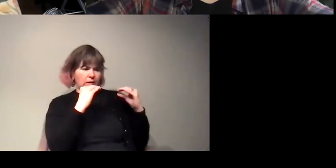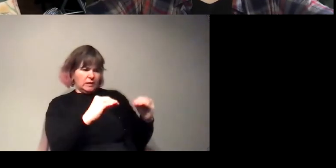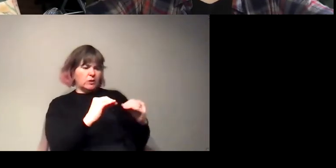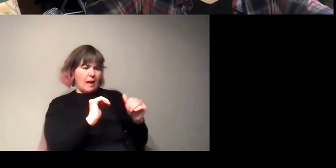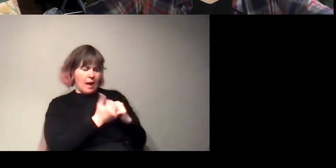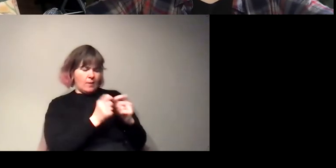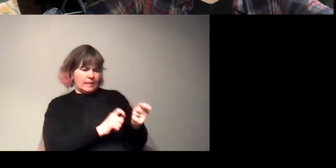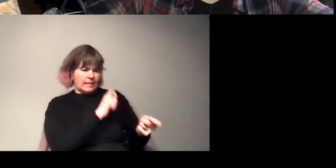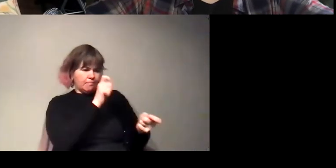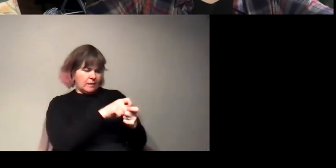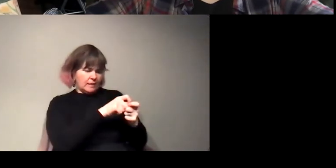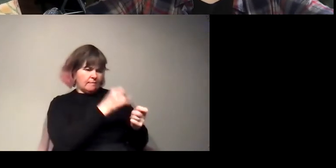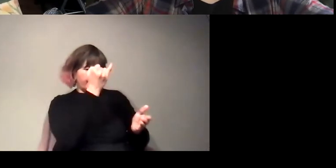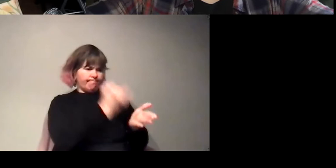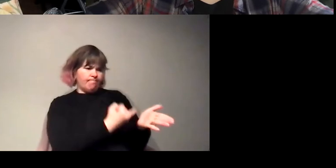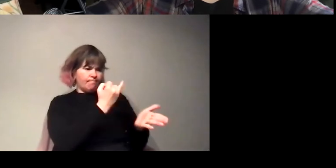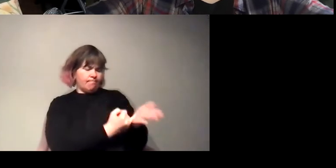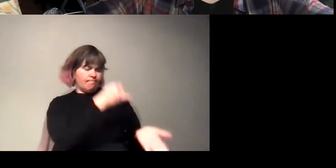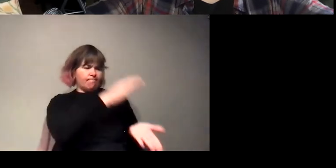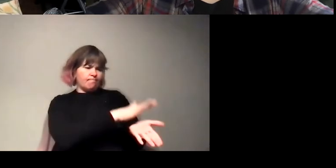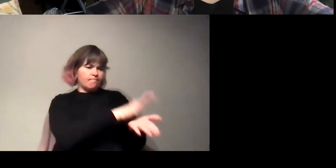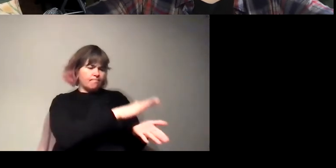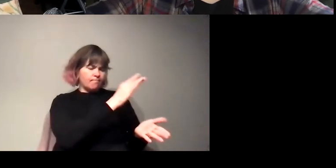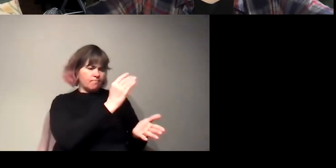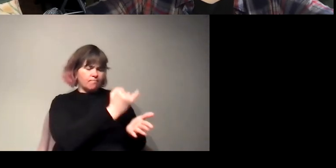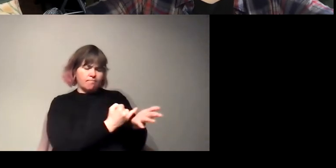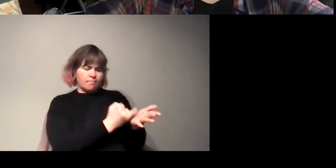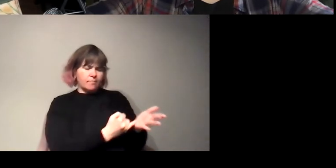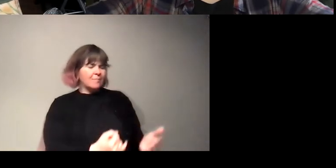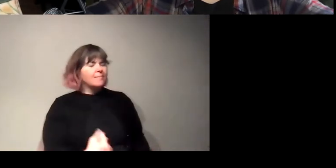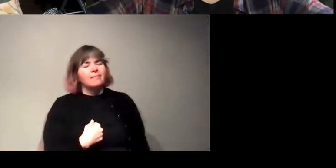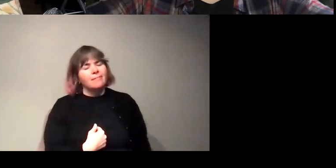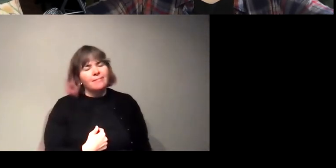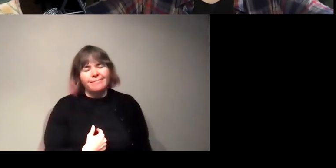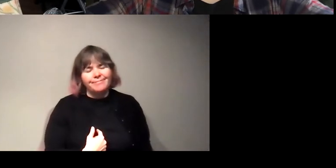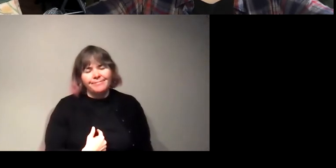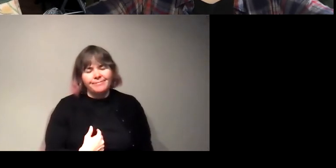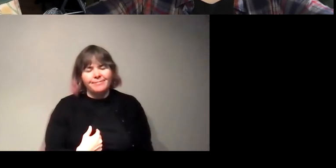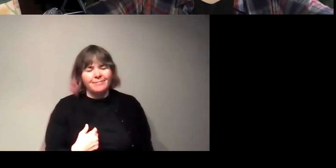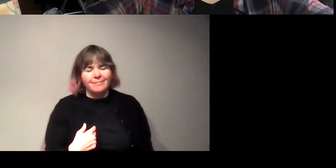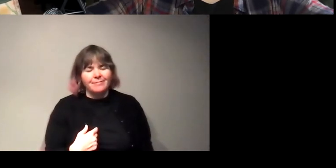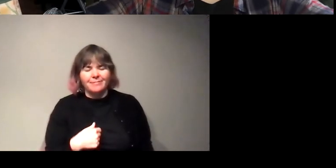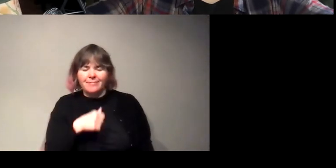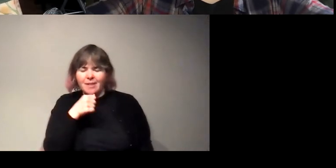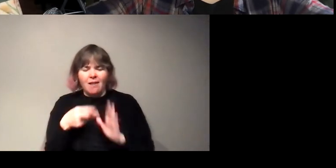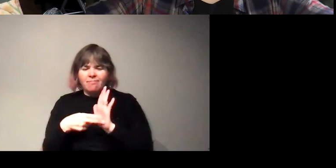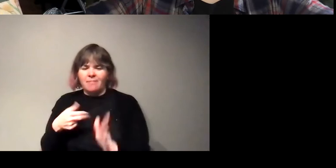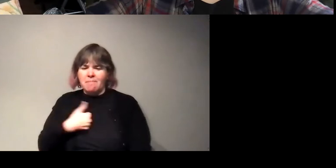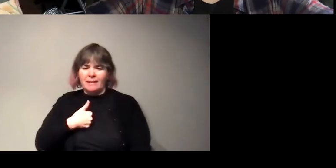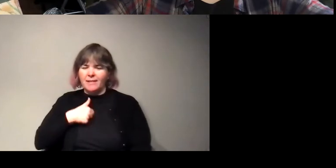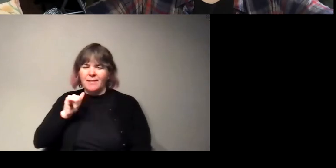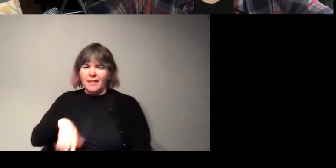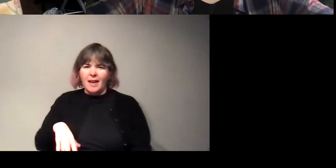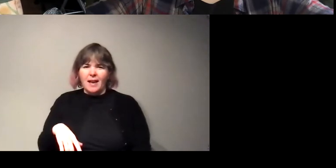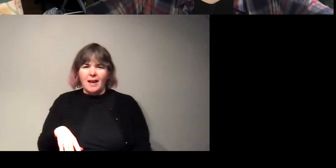that particular kind of academic illustration. And I would not call myself that sort of